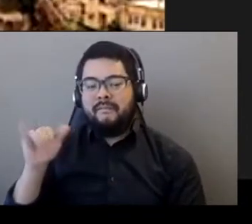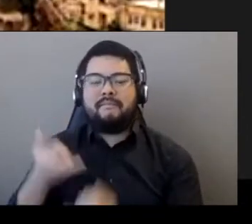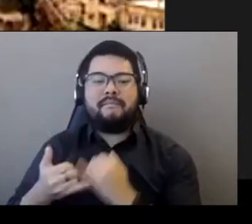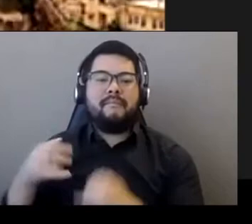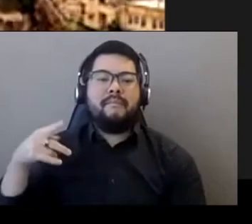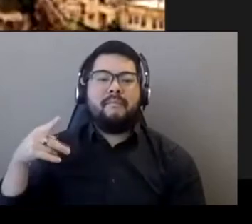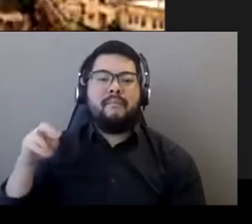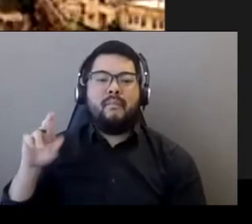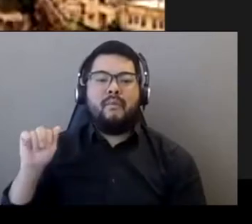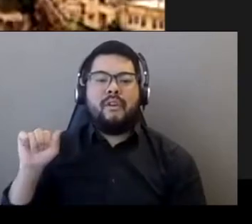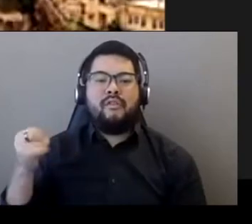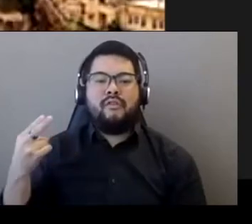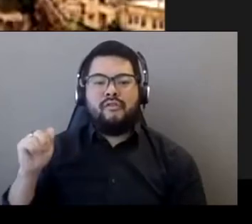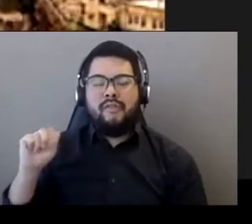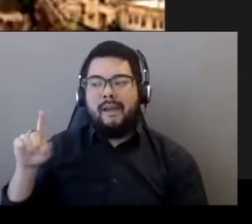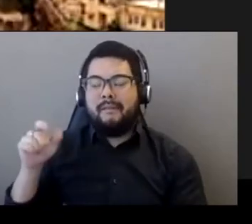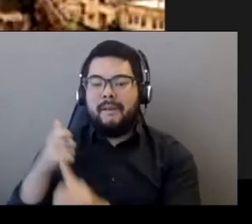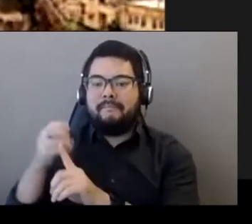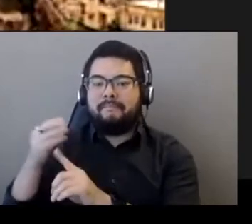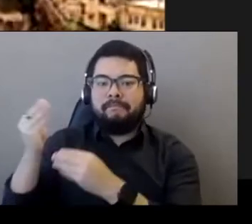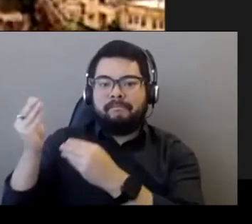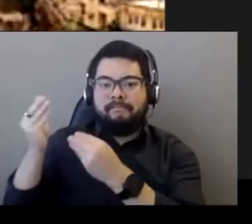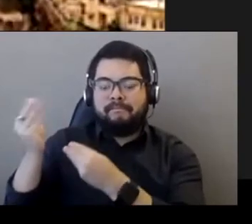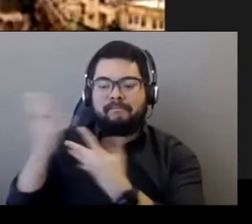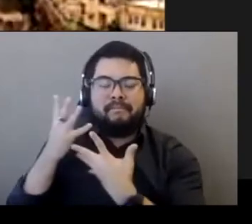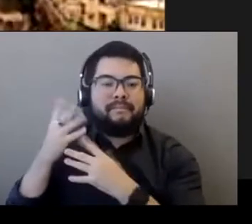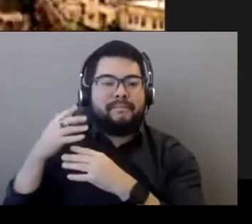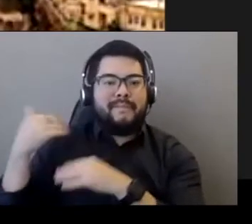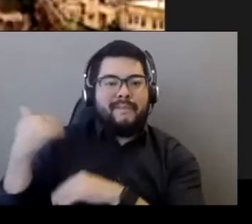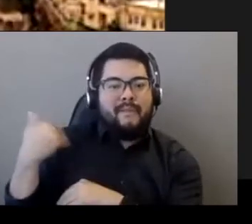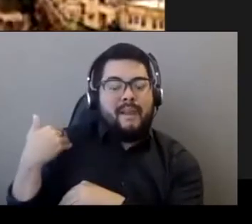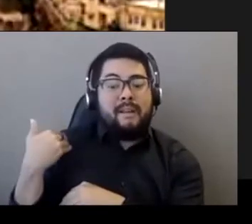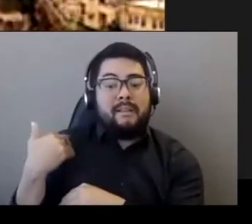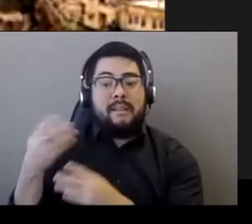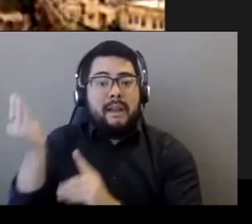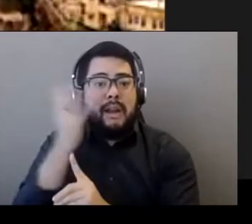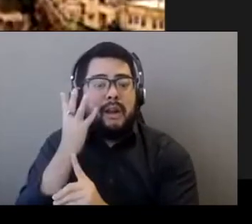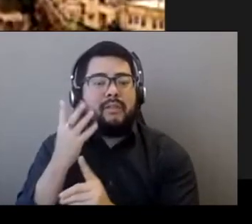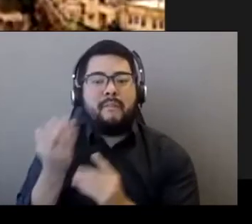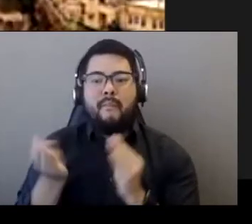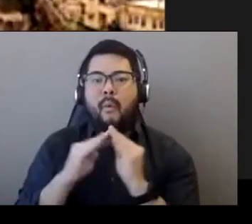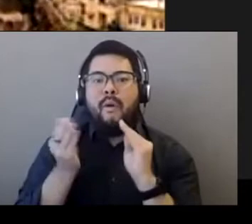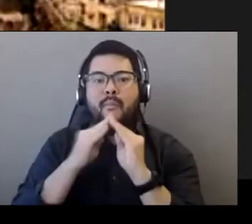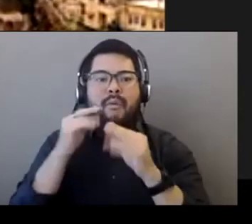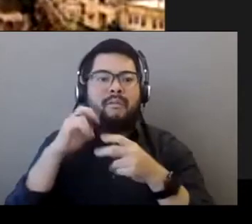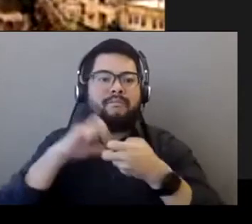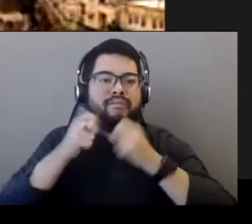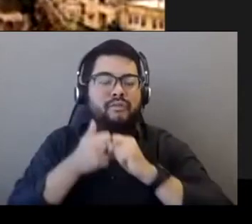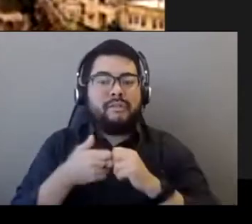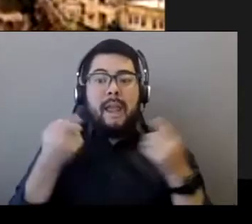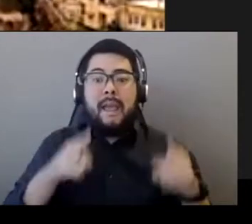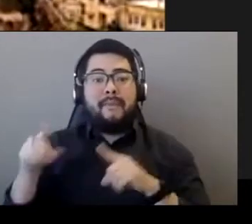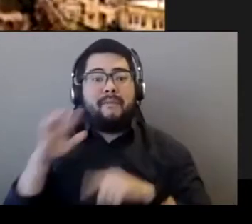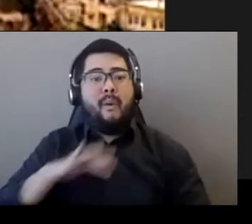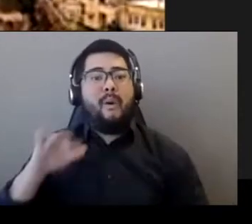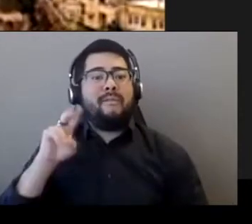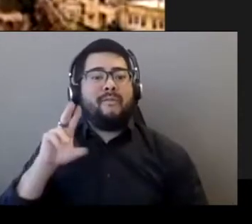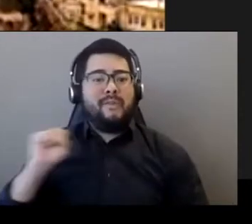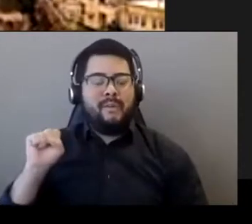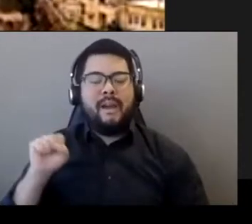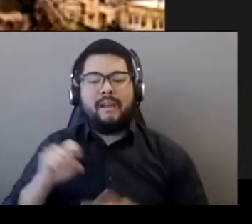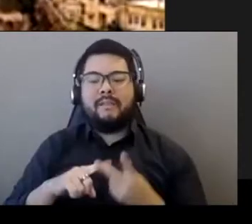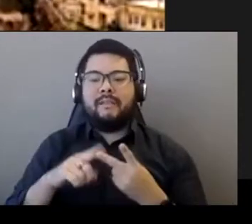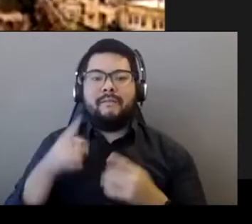the issues that are mobilizing more and more people in the United States to address racism and injustice